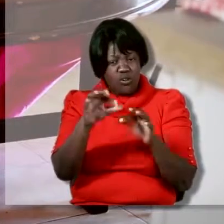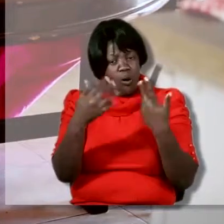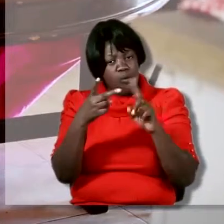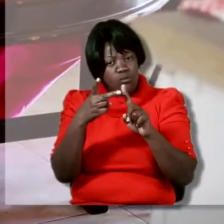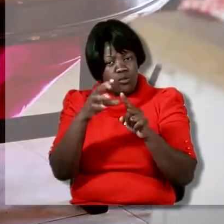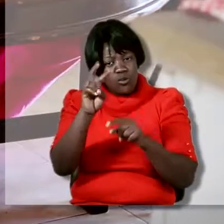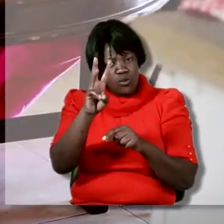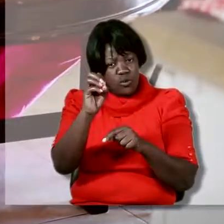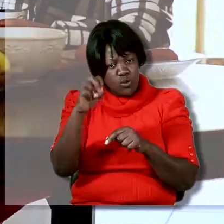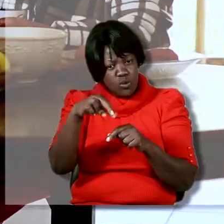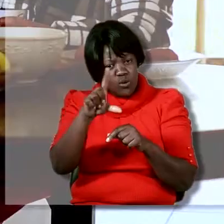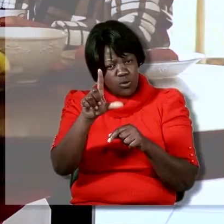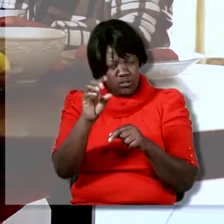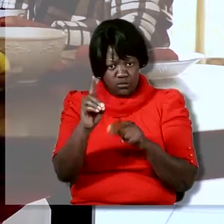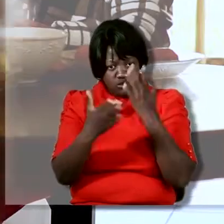Mom. Thank you.